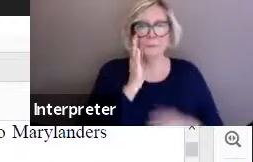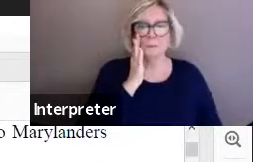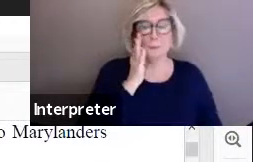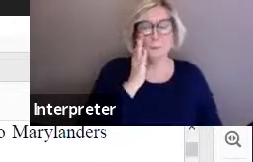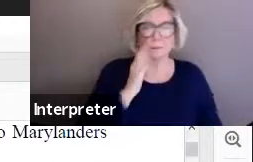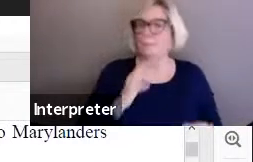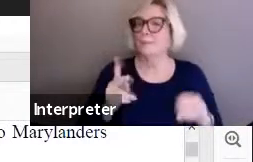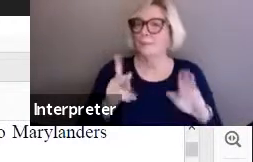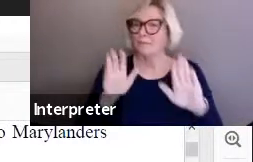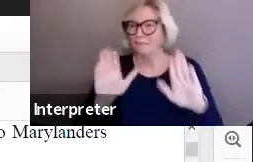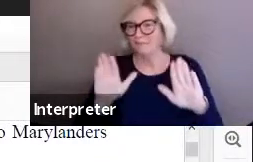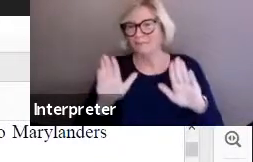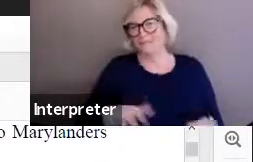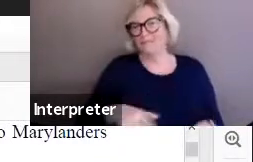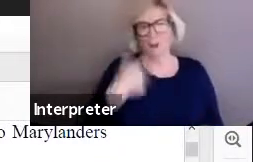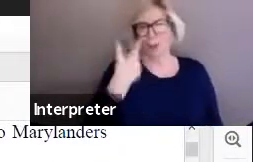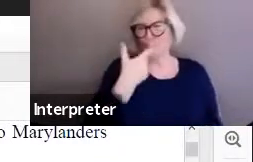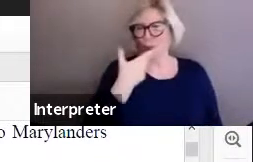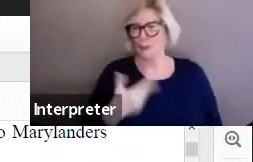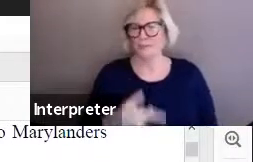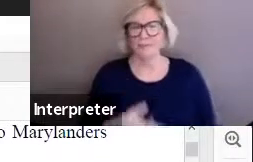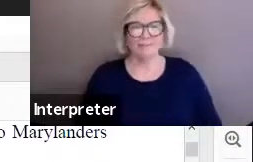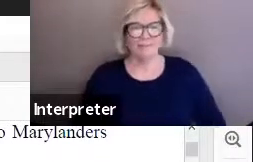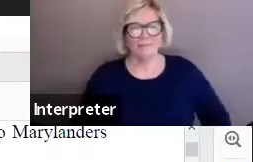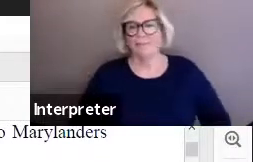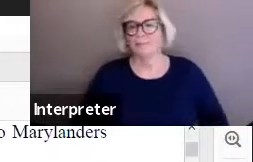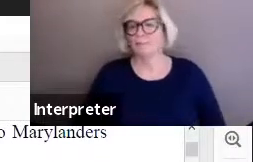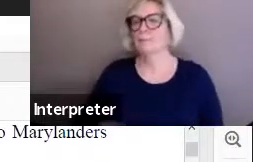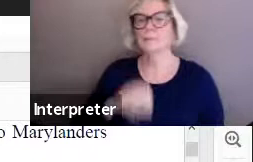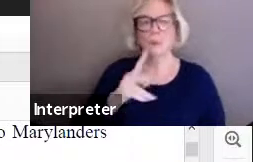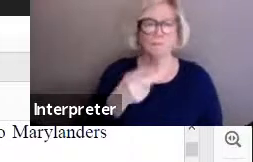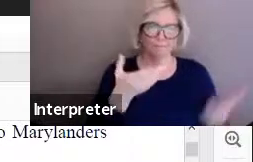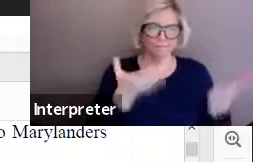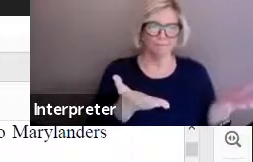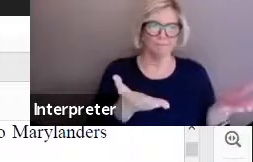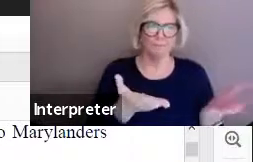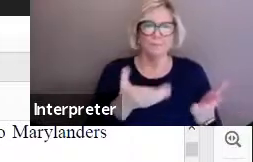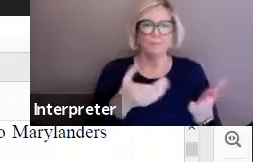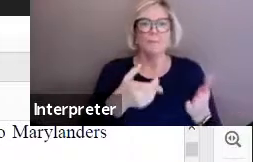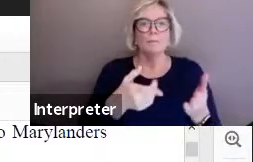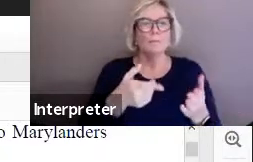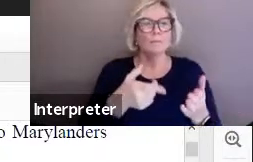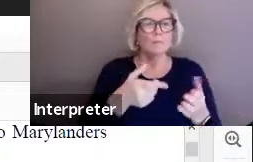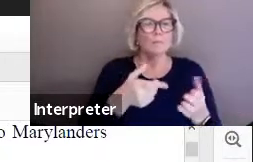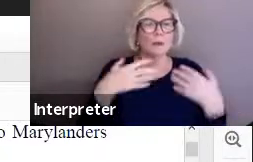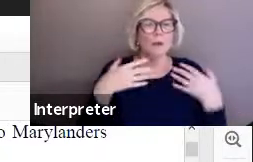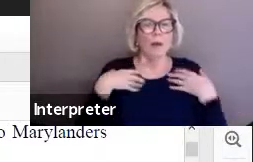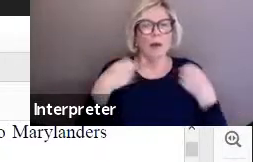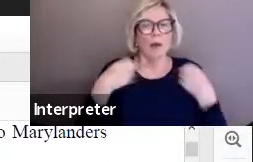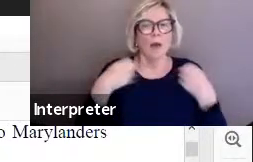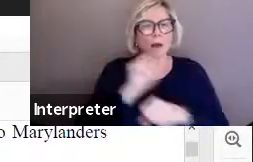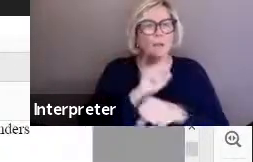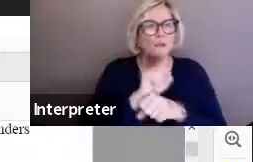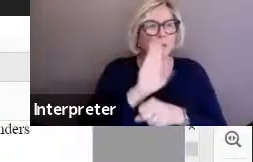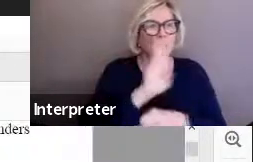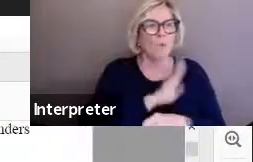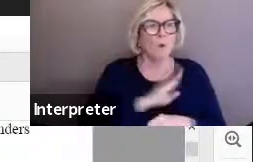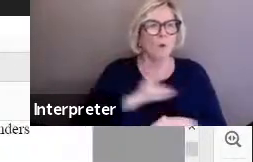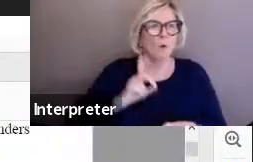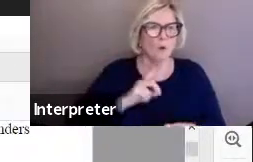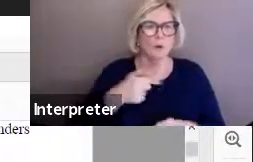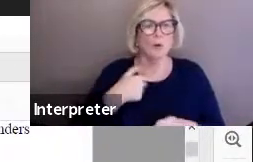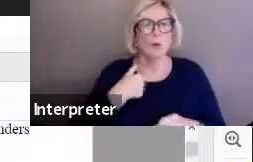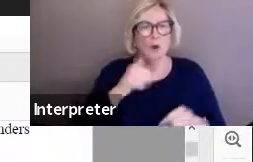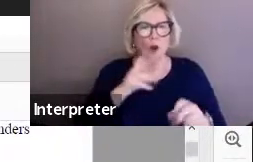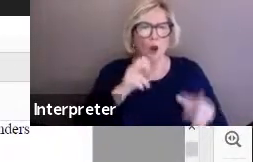Excellent. Yes, that looks good. All right, perfect. So here with the health occupation boards, we were looking at actually